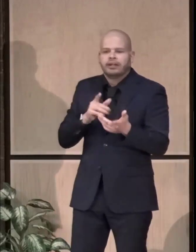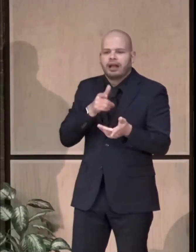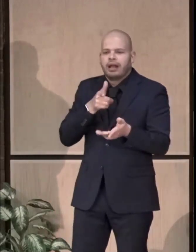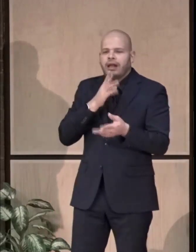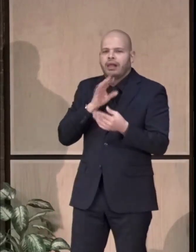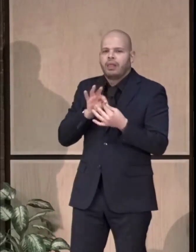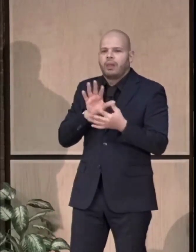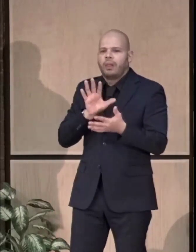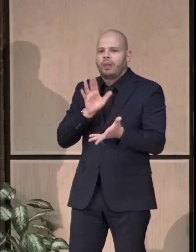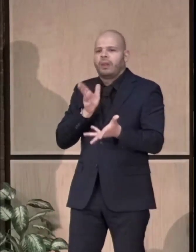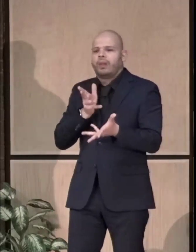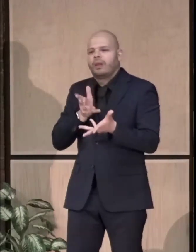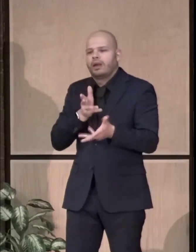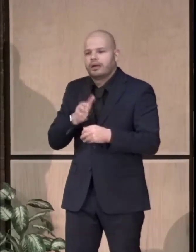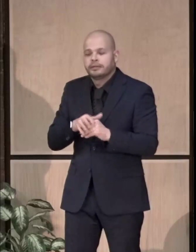Patrick Dean